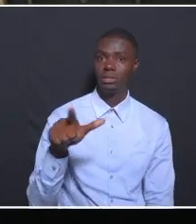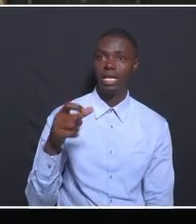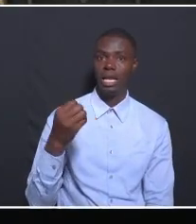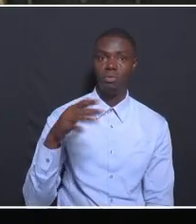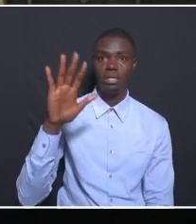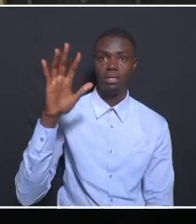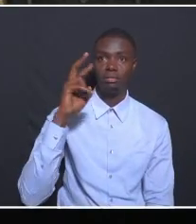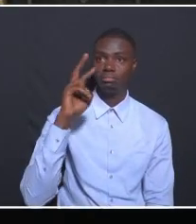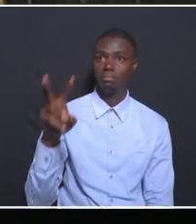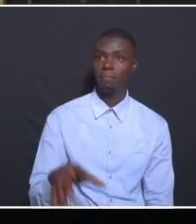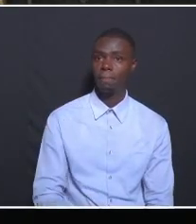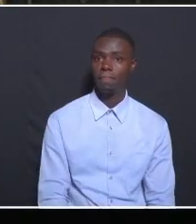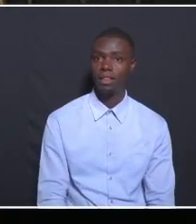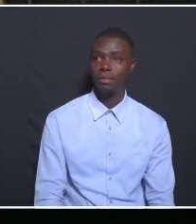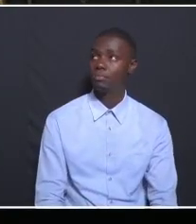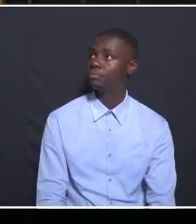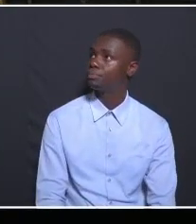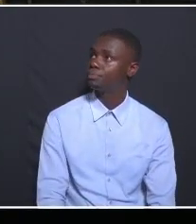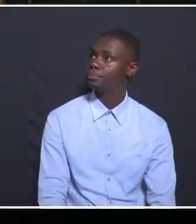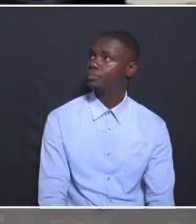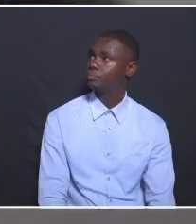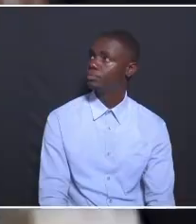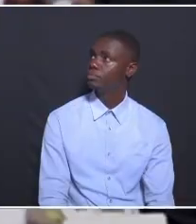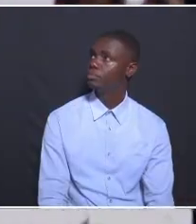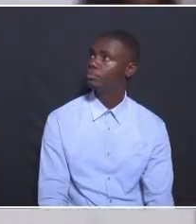Hey, thank you.